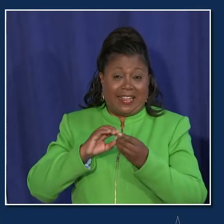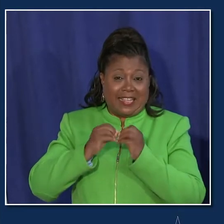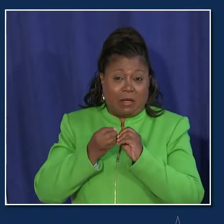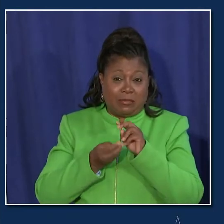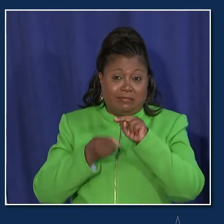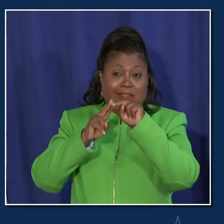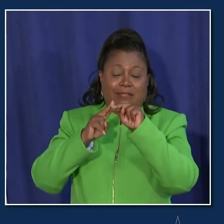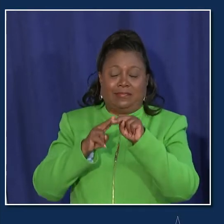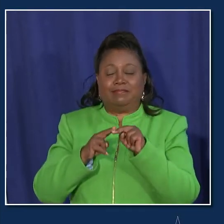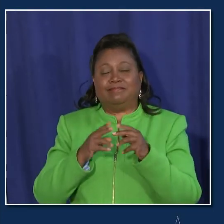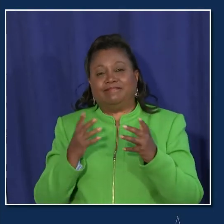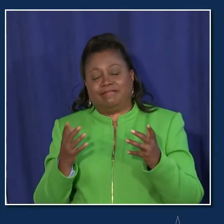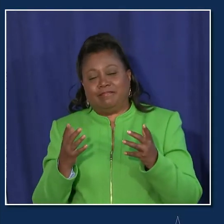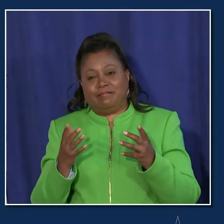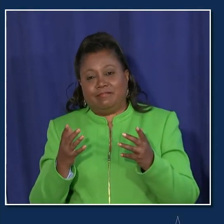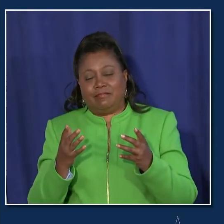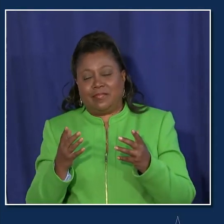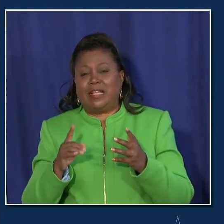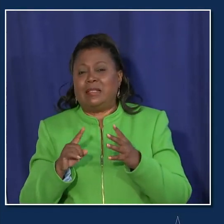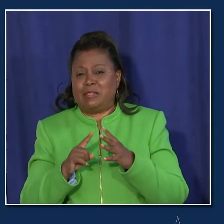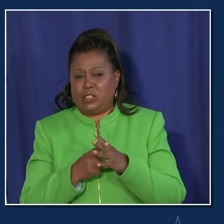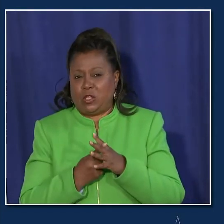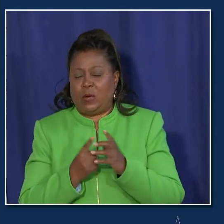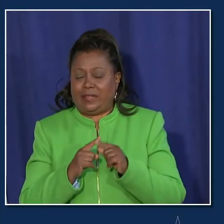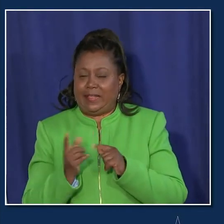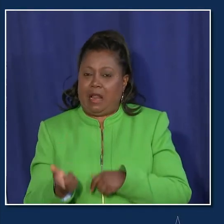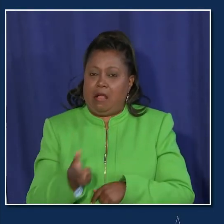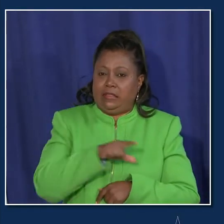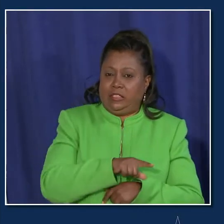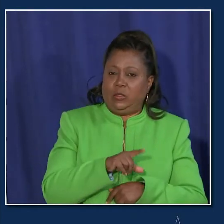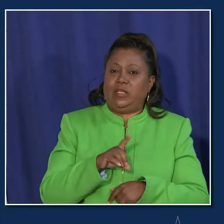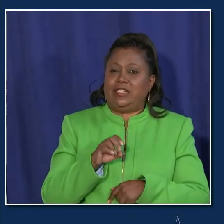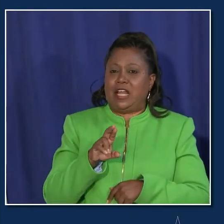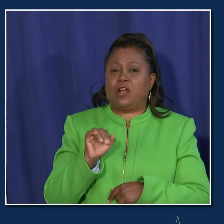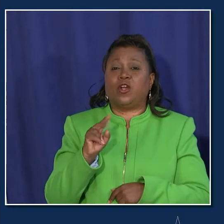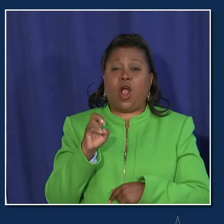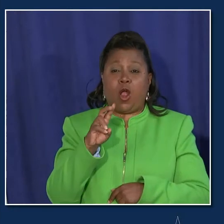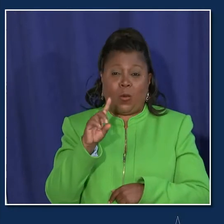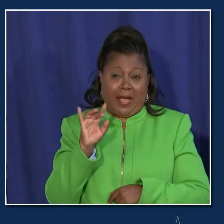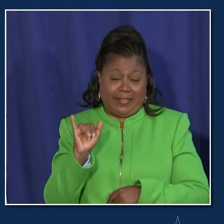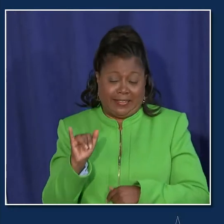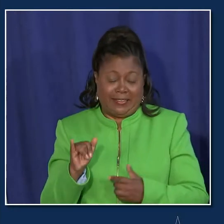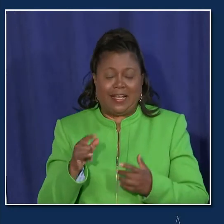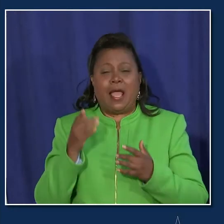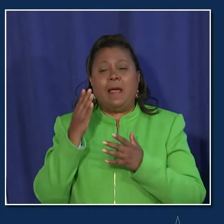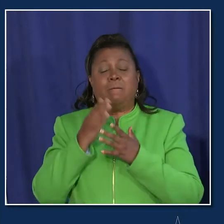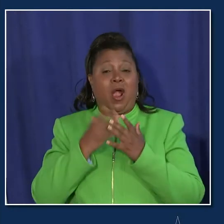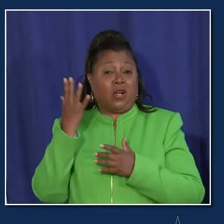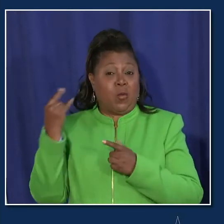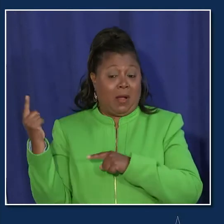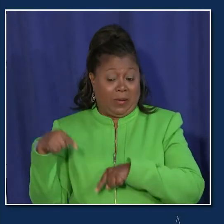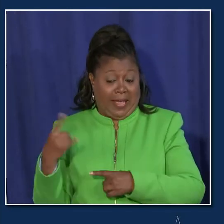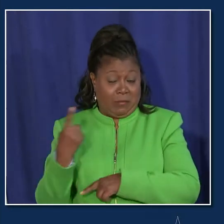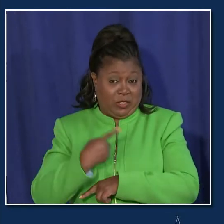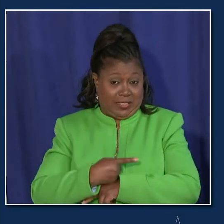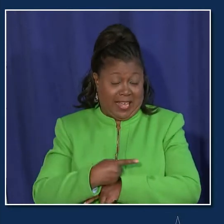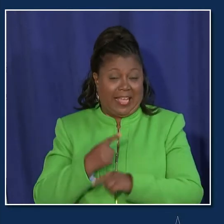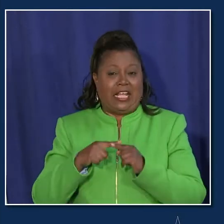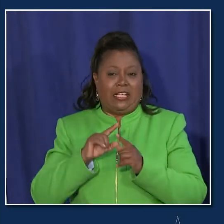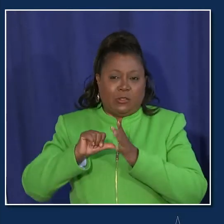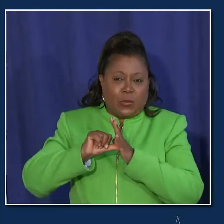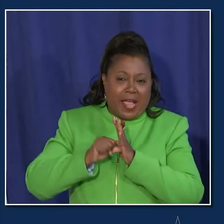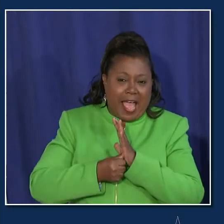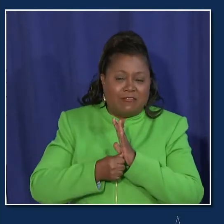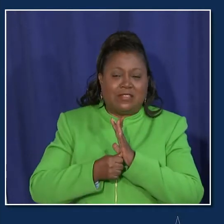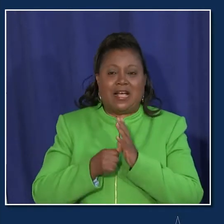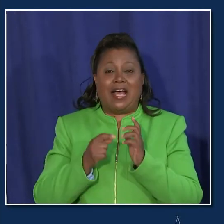up? Well, let me start, and then I'll obviously turn it over to Dr. Arwady. Part of why we're here today is to